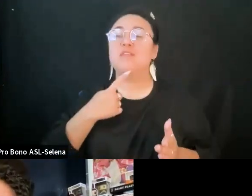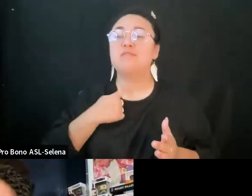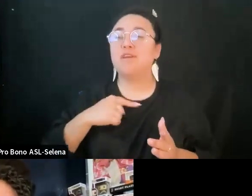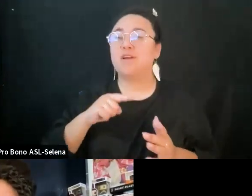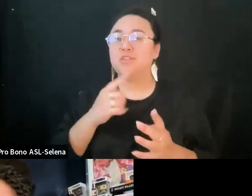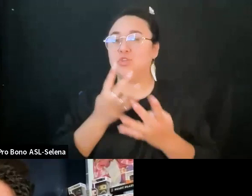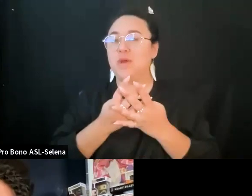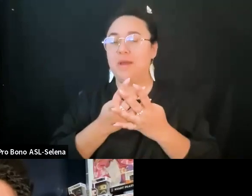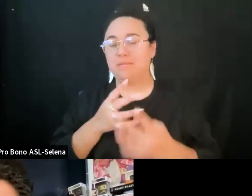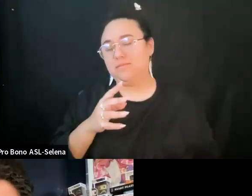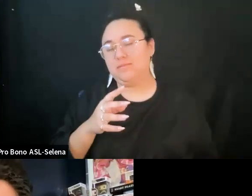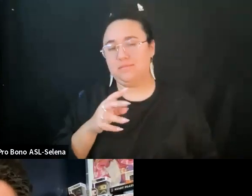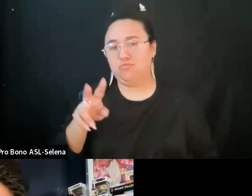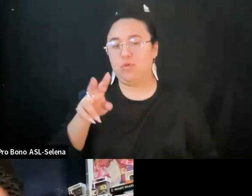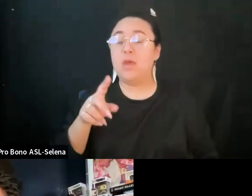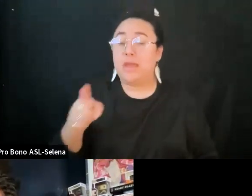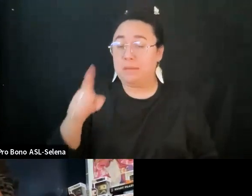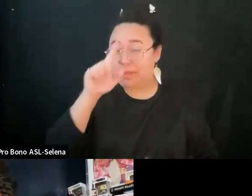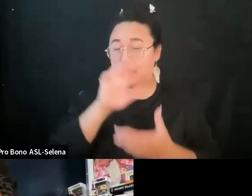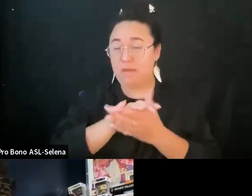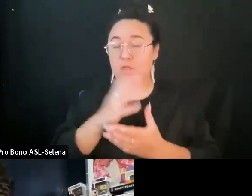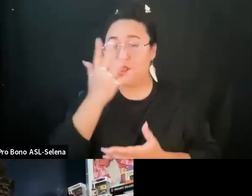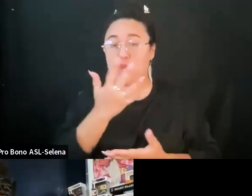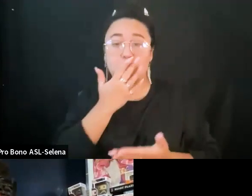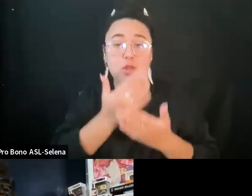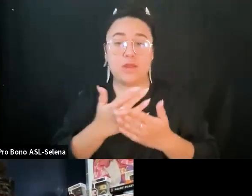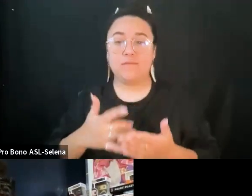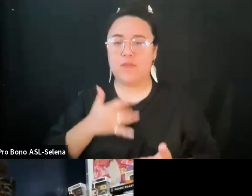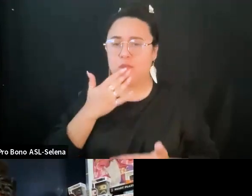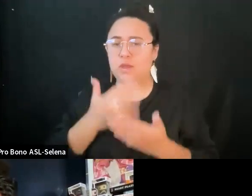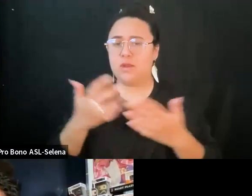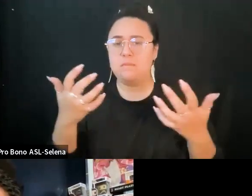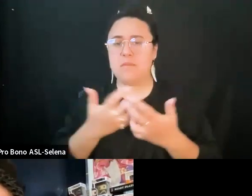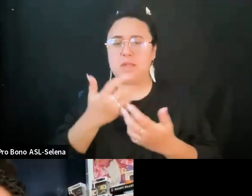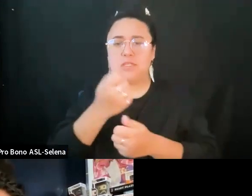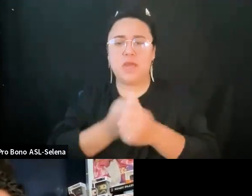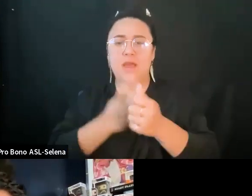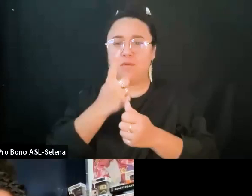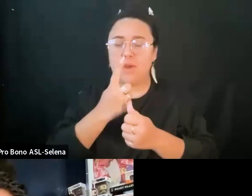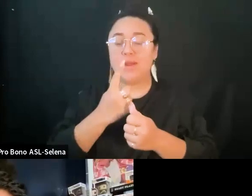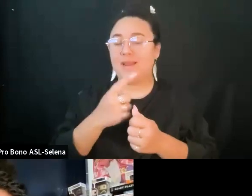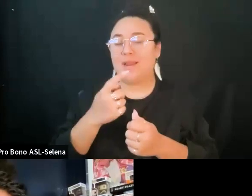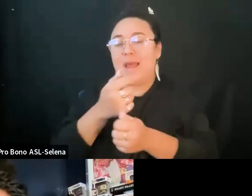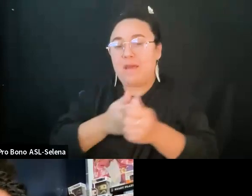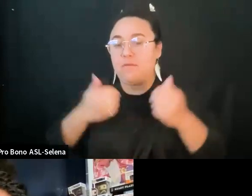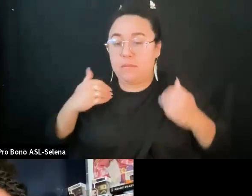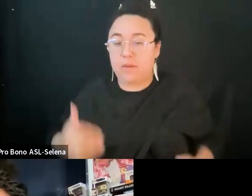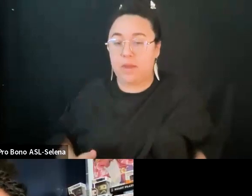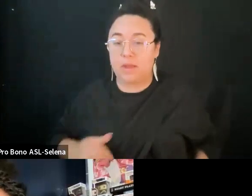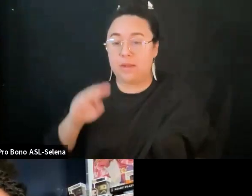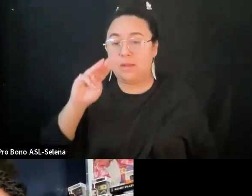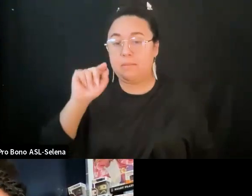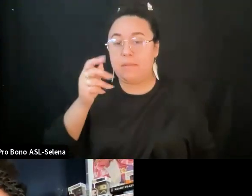that looking good and feeling good is for everybody and everybody. Matthew, about these